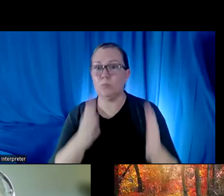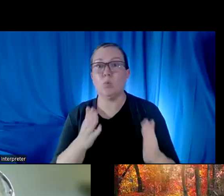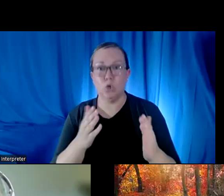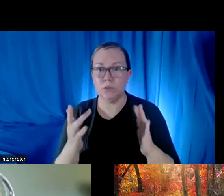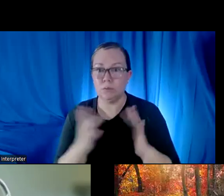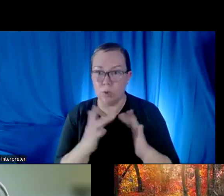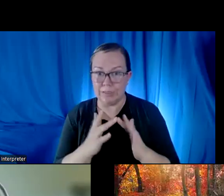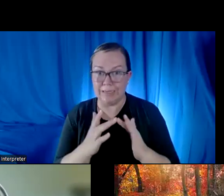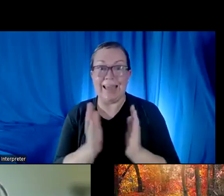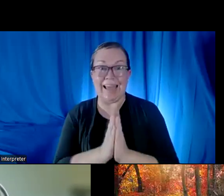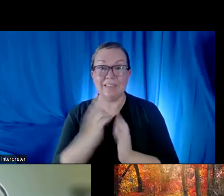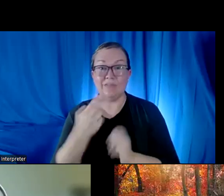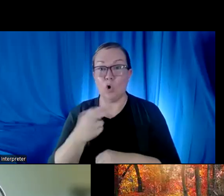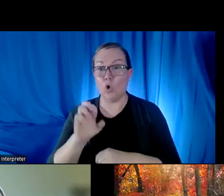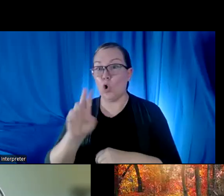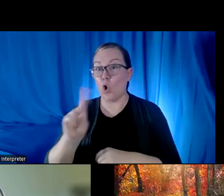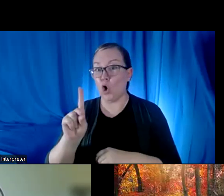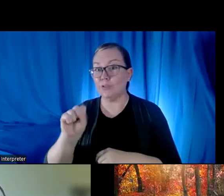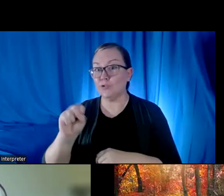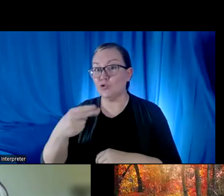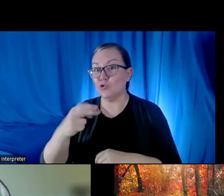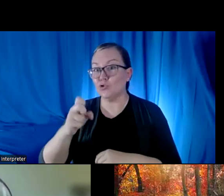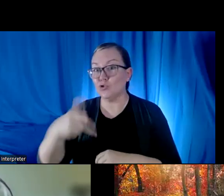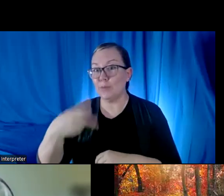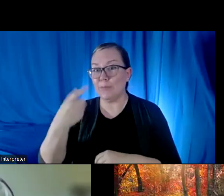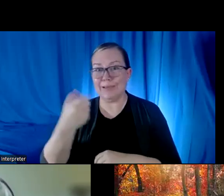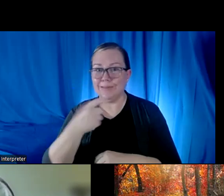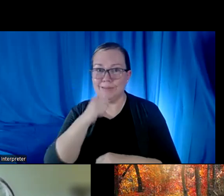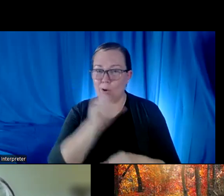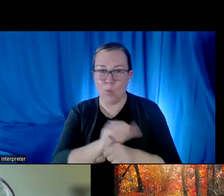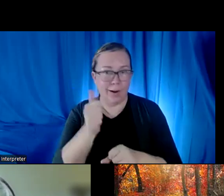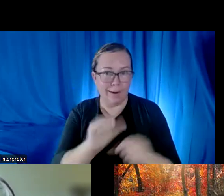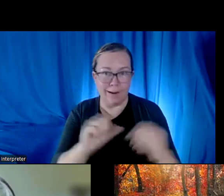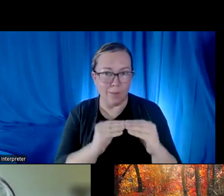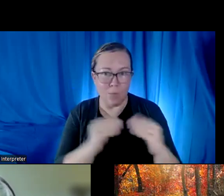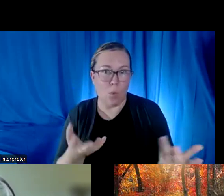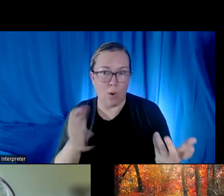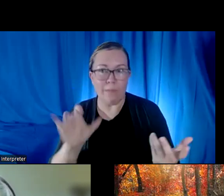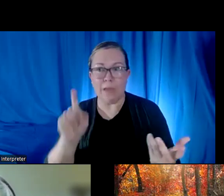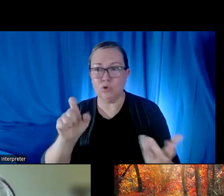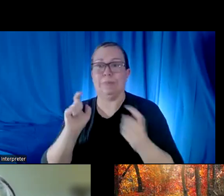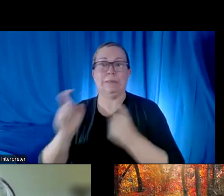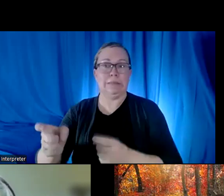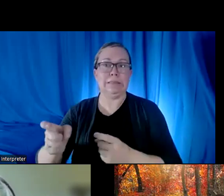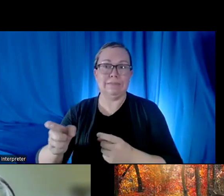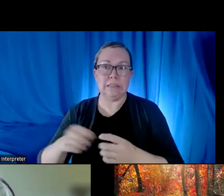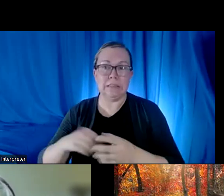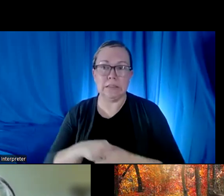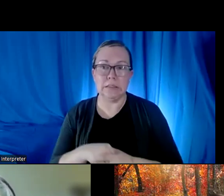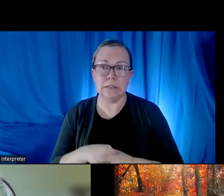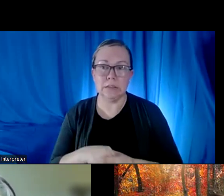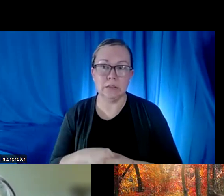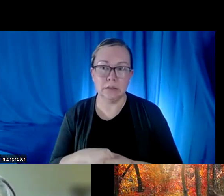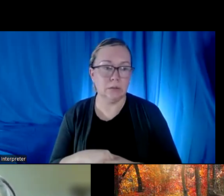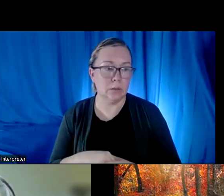ask for a hardship in that situation because they're no longer employed, and that should be granted. Should be. I'm going to say